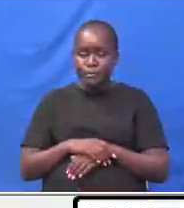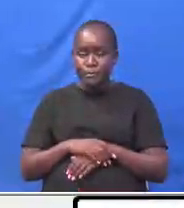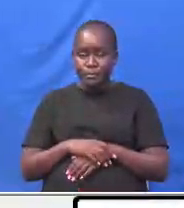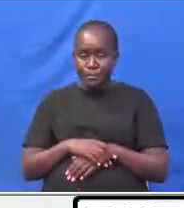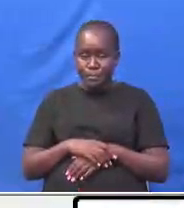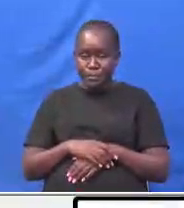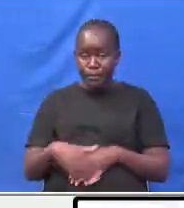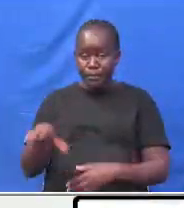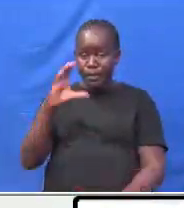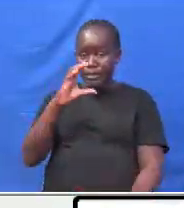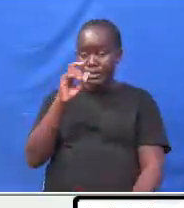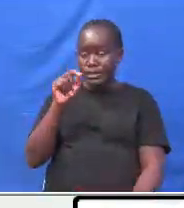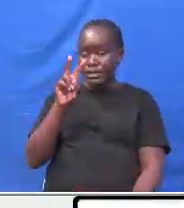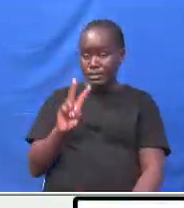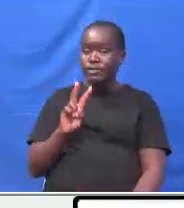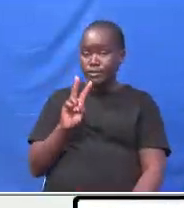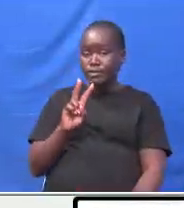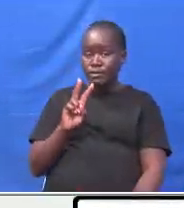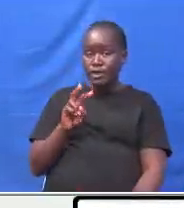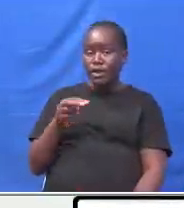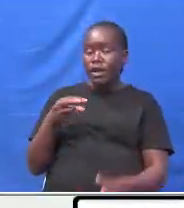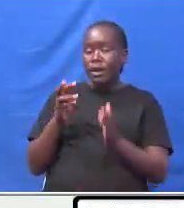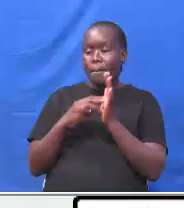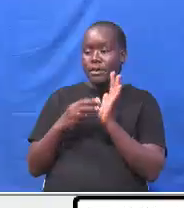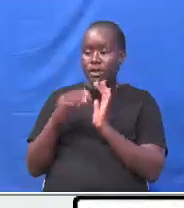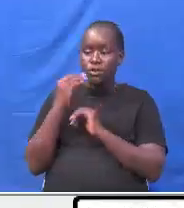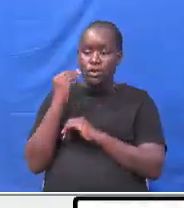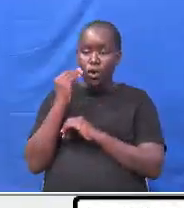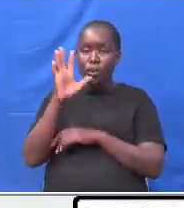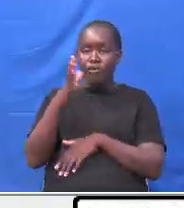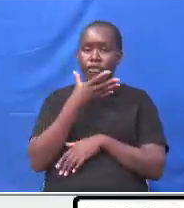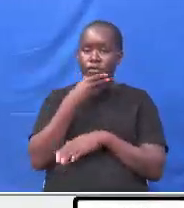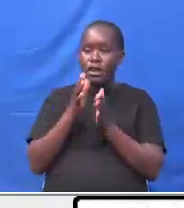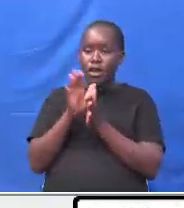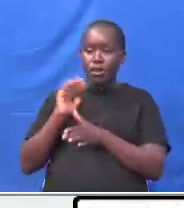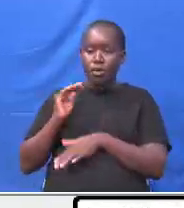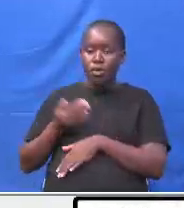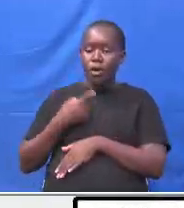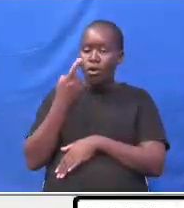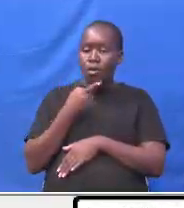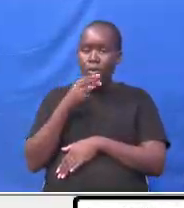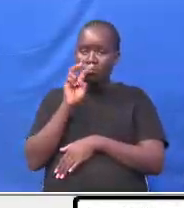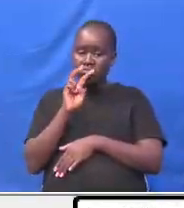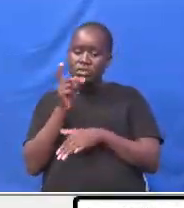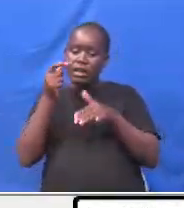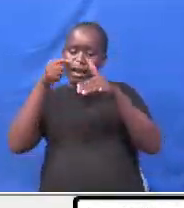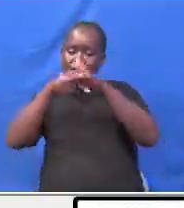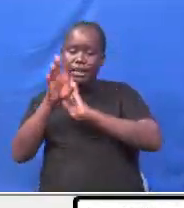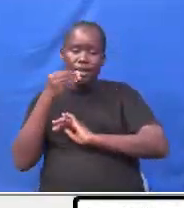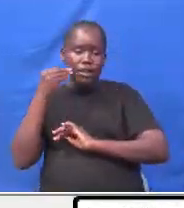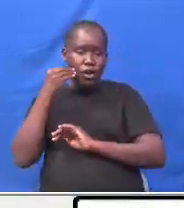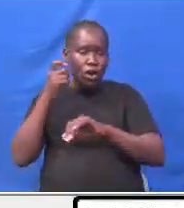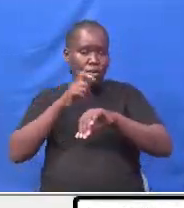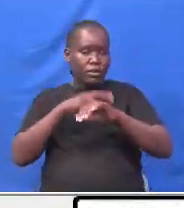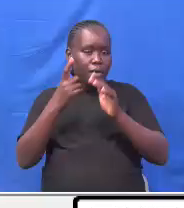According to CCTV footage retrieved from his Machakos home, five men and a woman were spotted entering the homestead at around